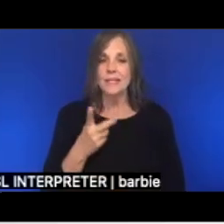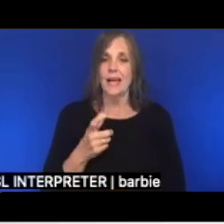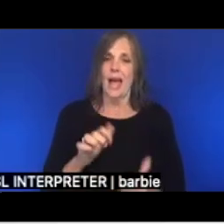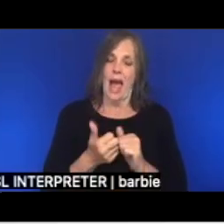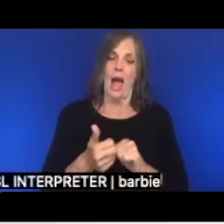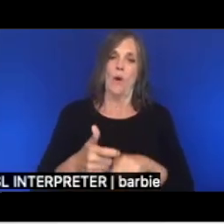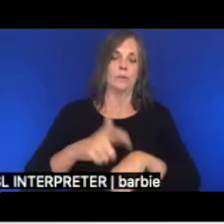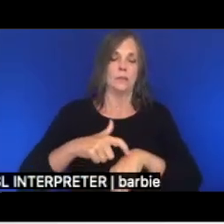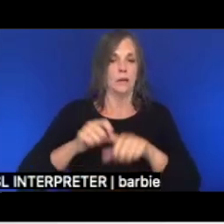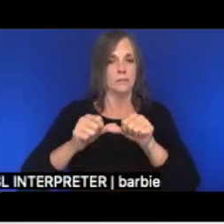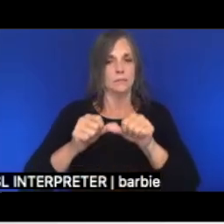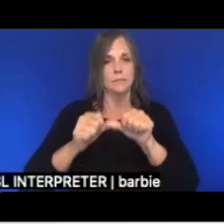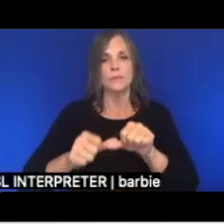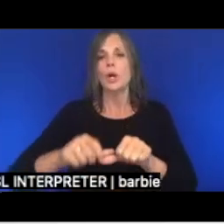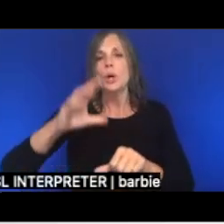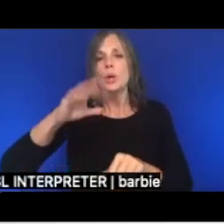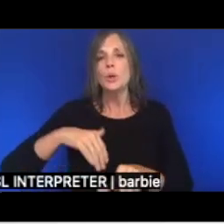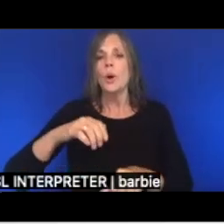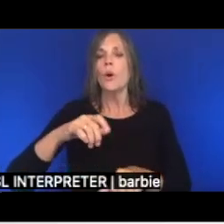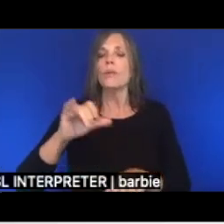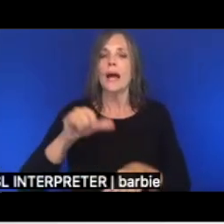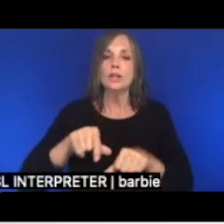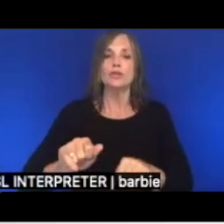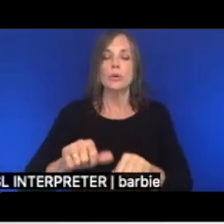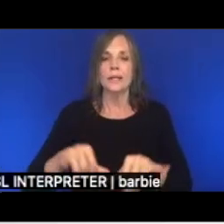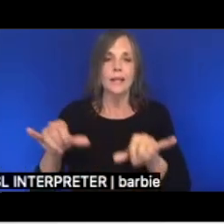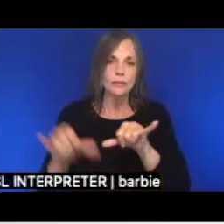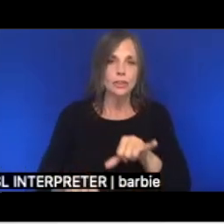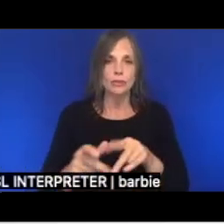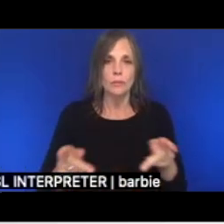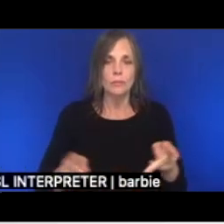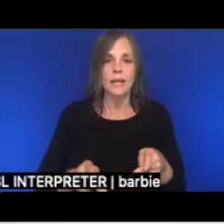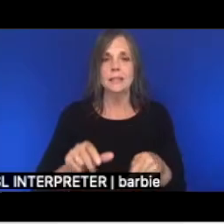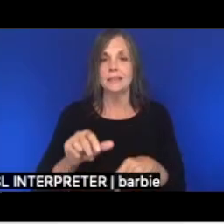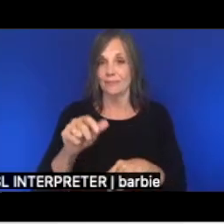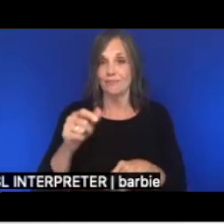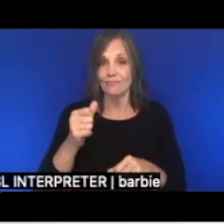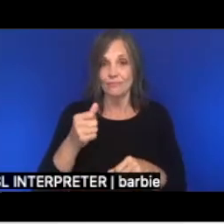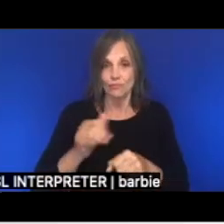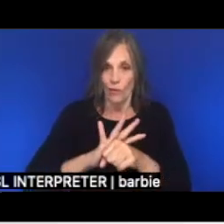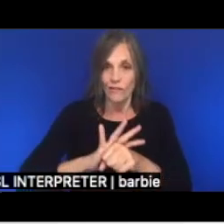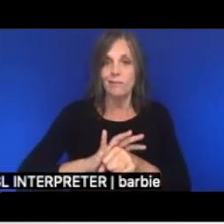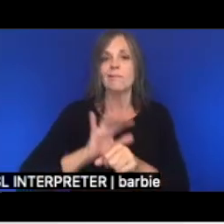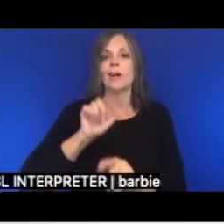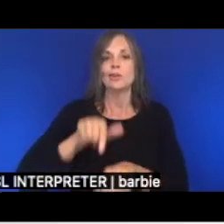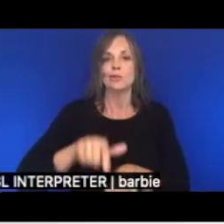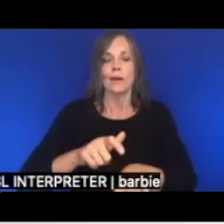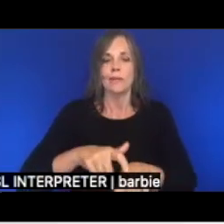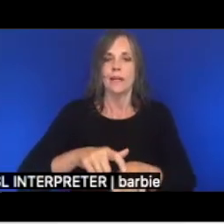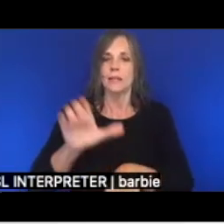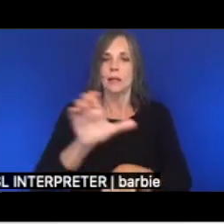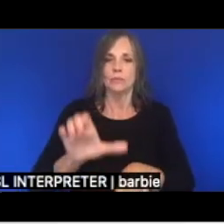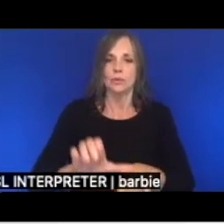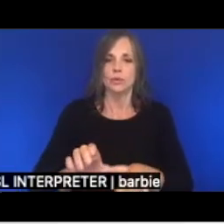using Otter AI for transcriptions got so much better, so mm, much quicker because it had that learning model behind it.